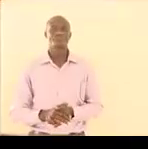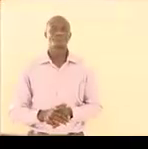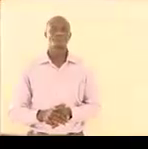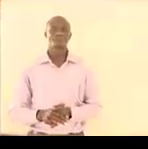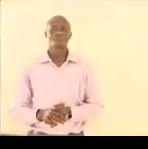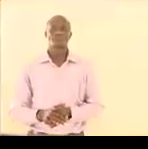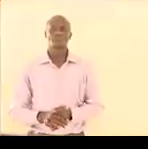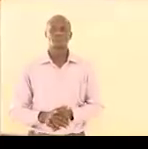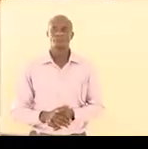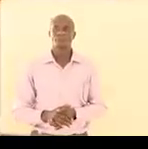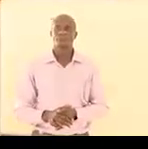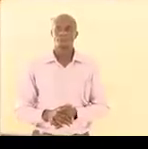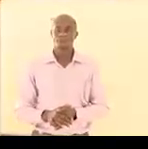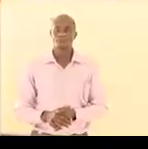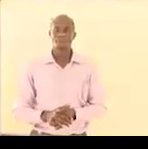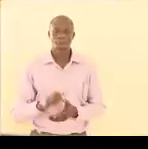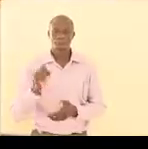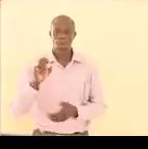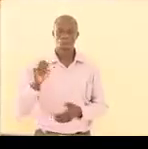understand?